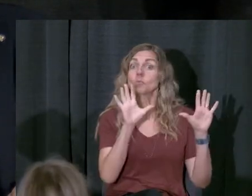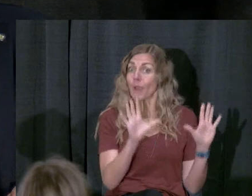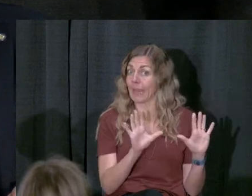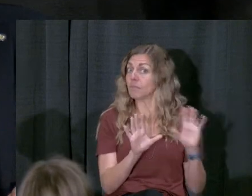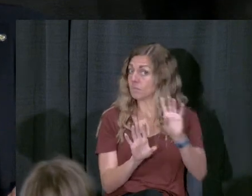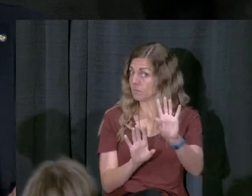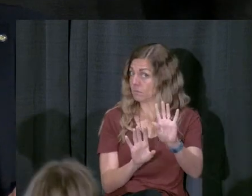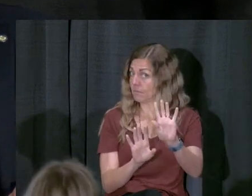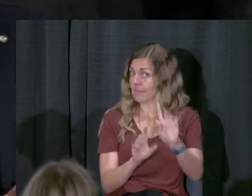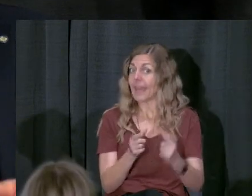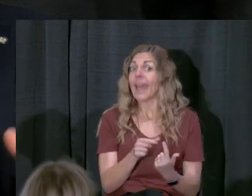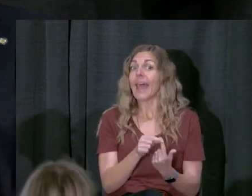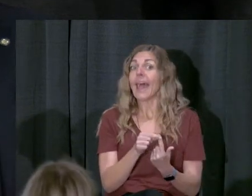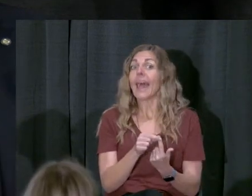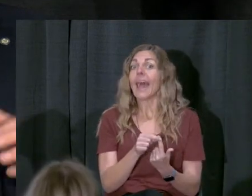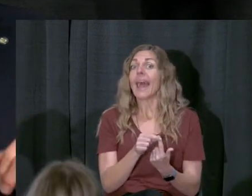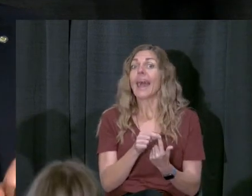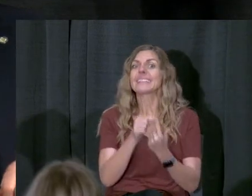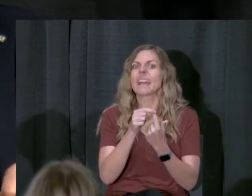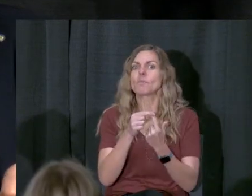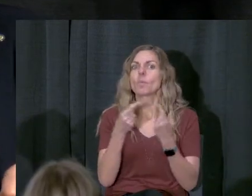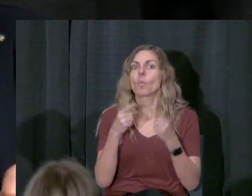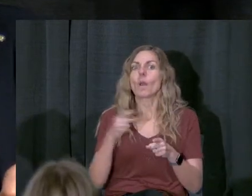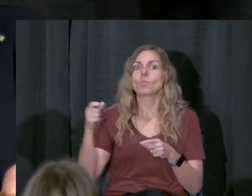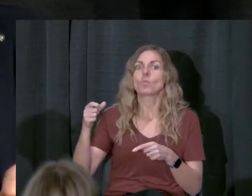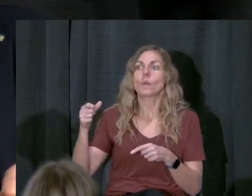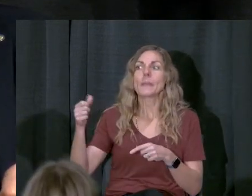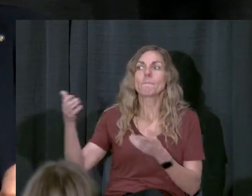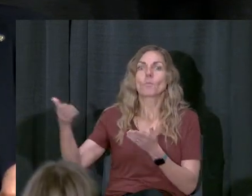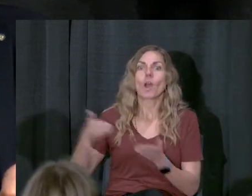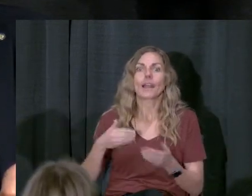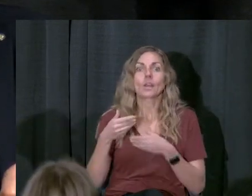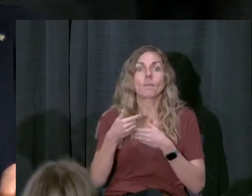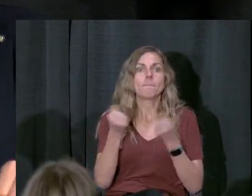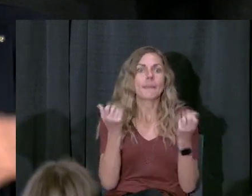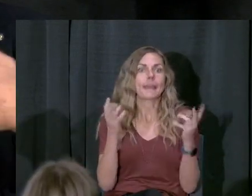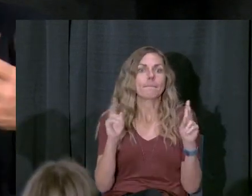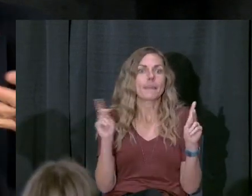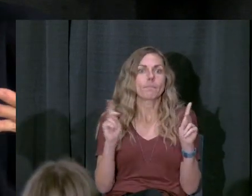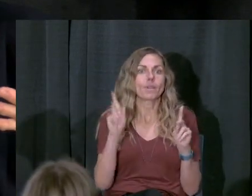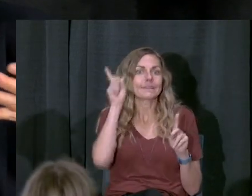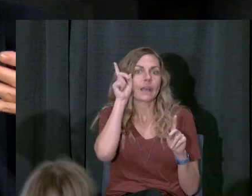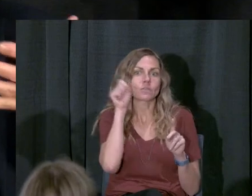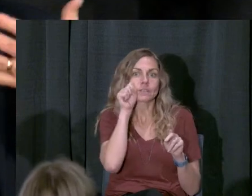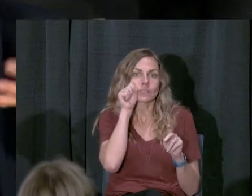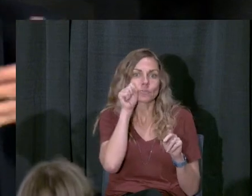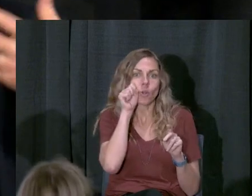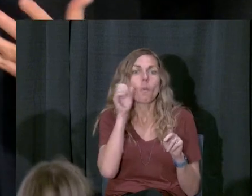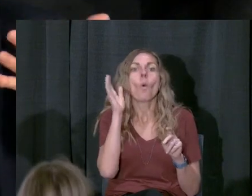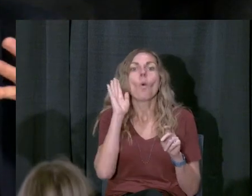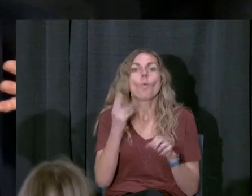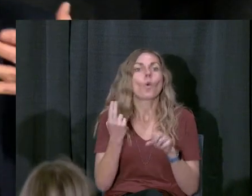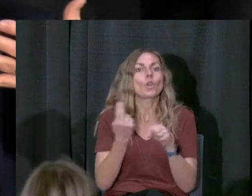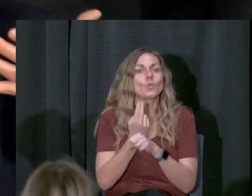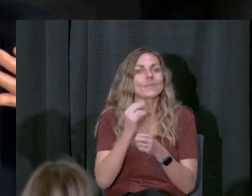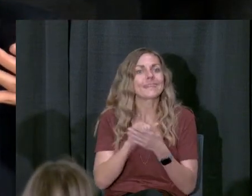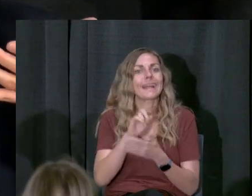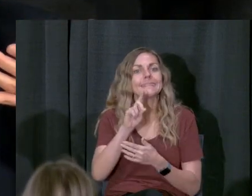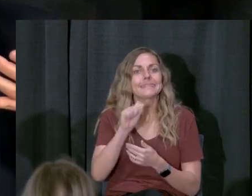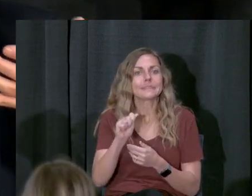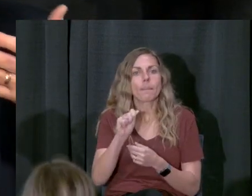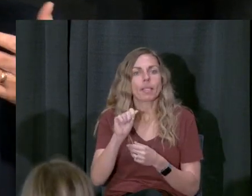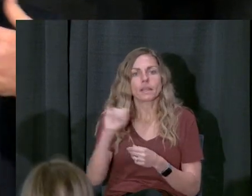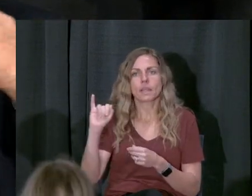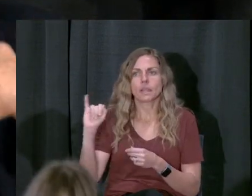okay? Except when we brought in a room full of people with Down syndrome who were gonna use this new disability insurance